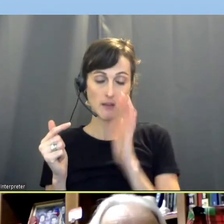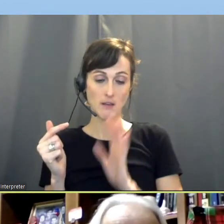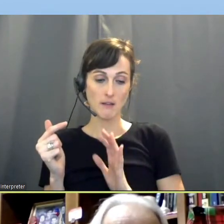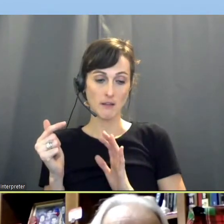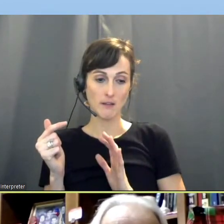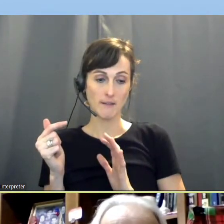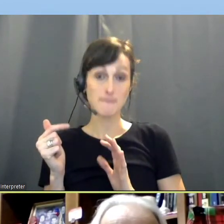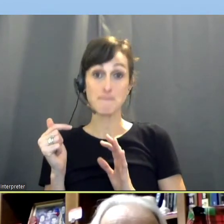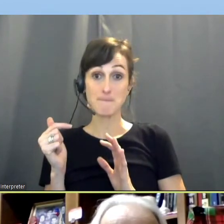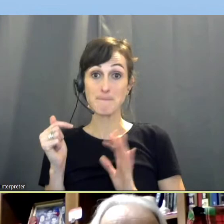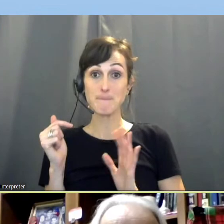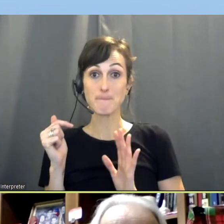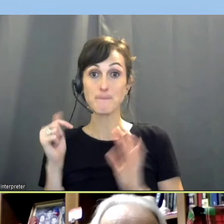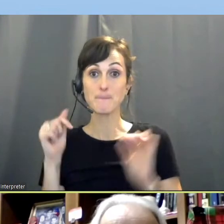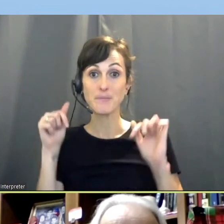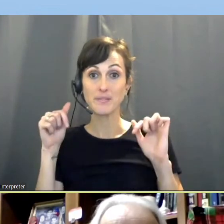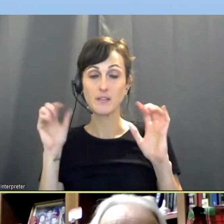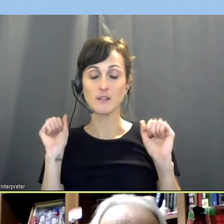this is our